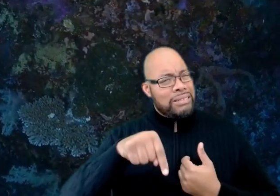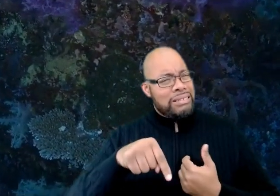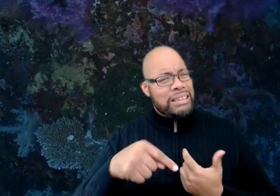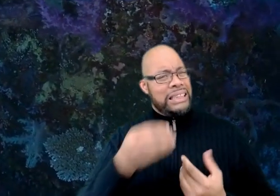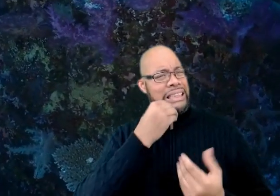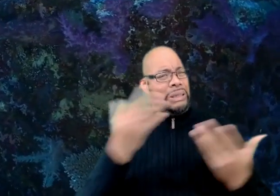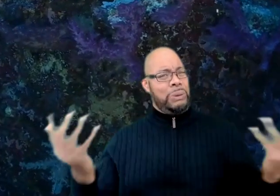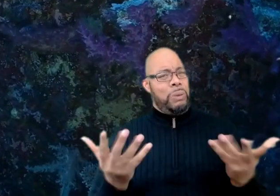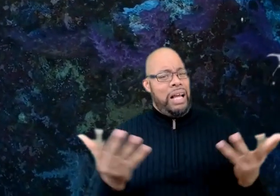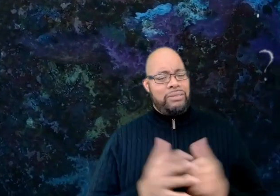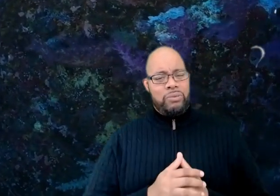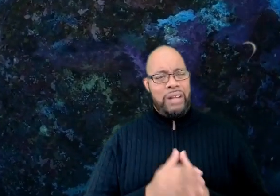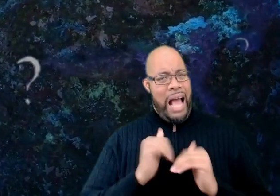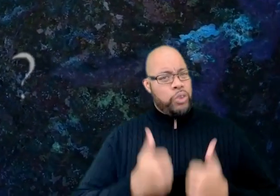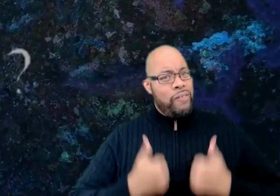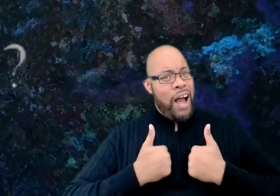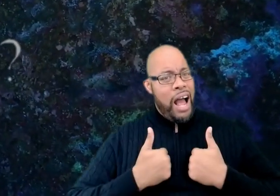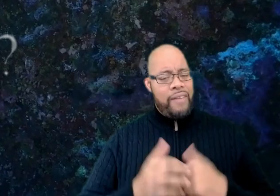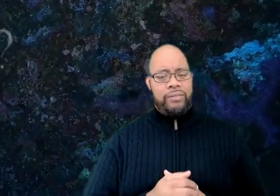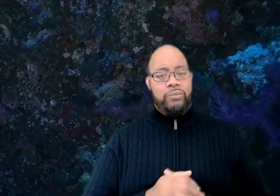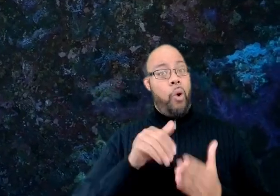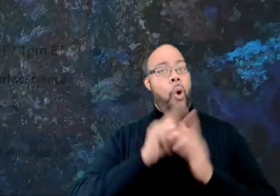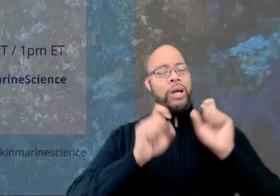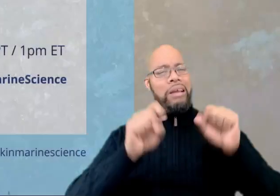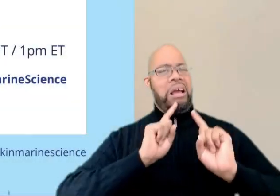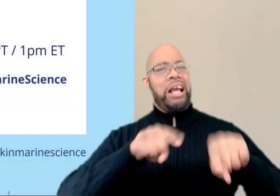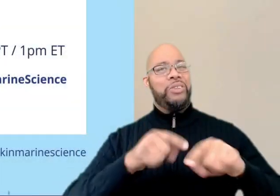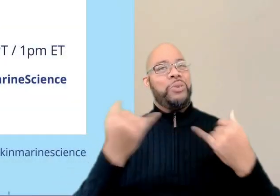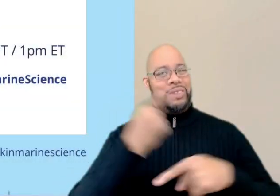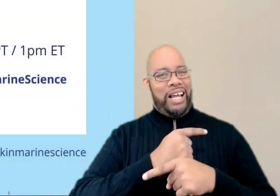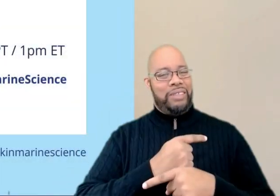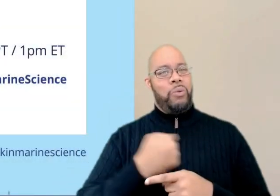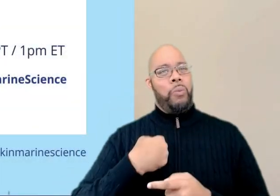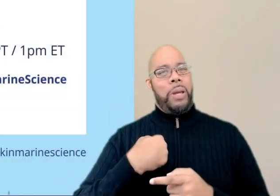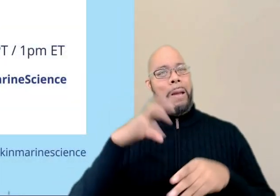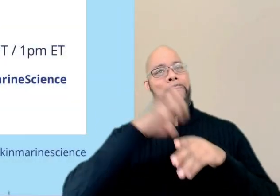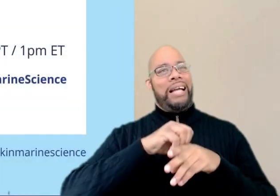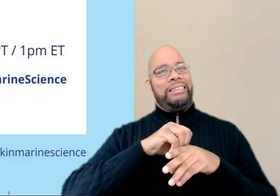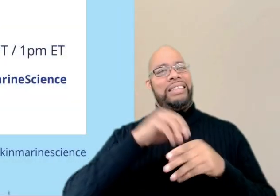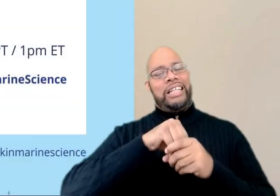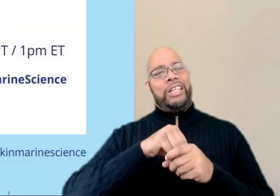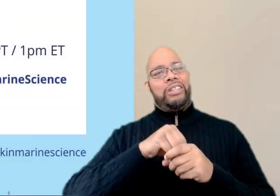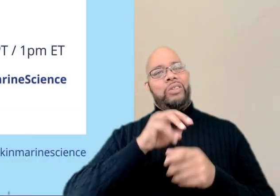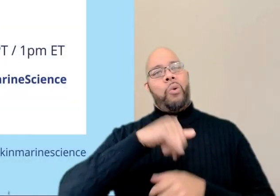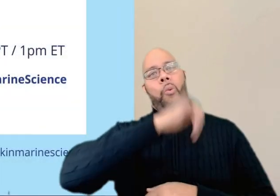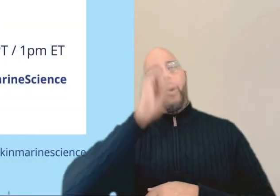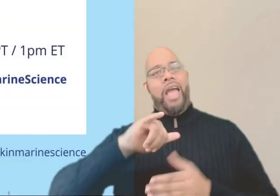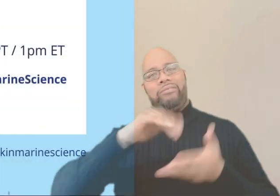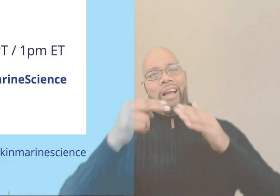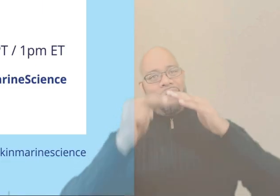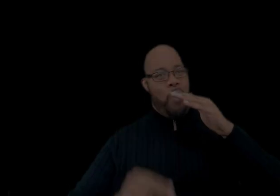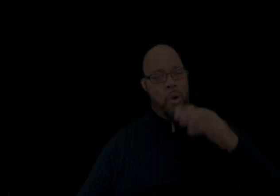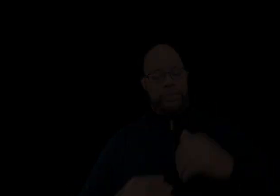What do these deep sea dwelling creatures eat to survive and thrive? All questions will be answered today as we bite into whale